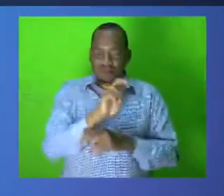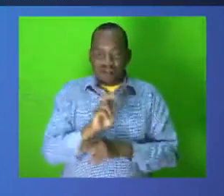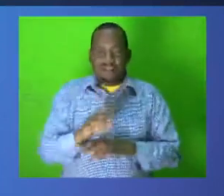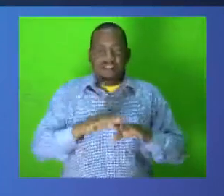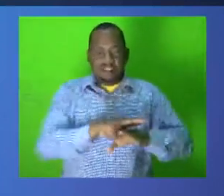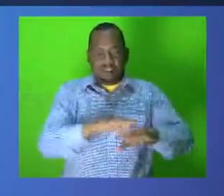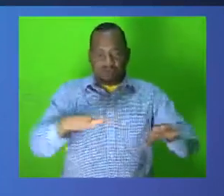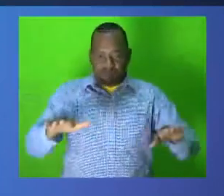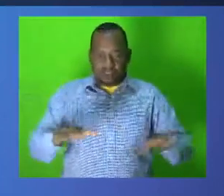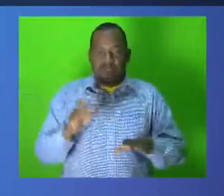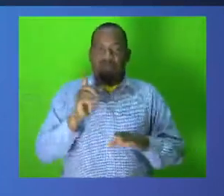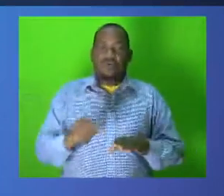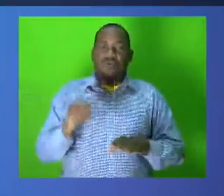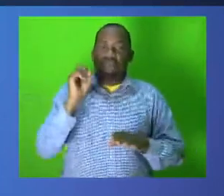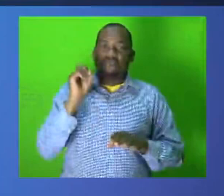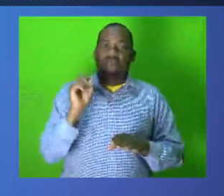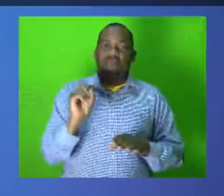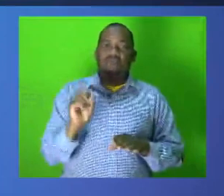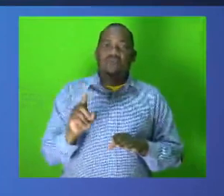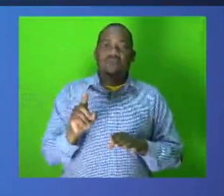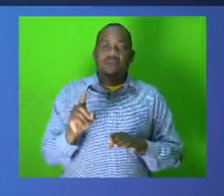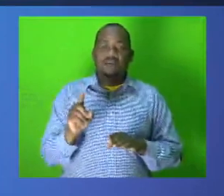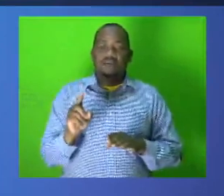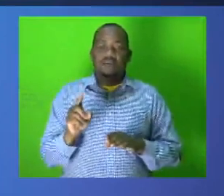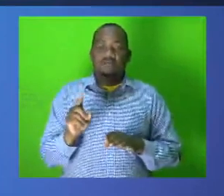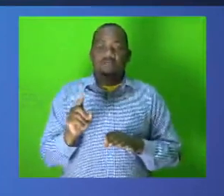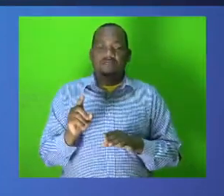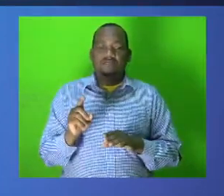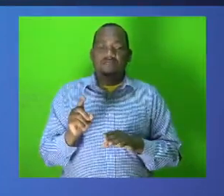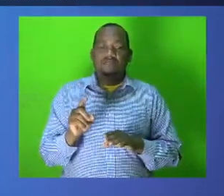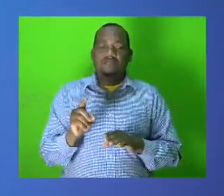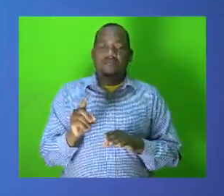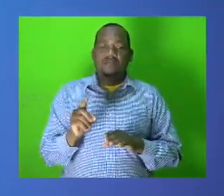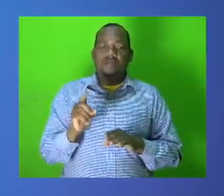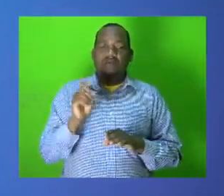correct solution to solve that problems.